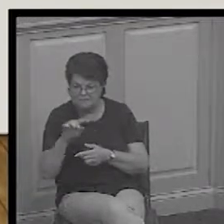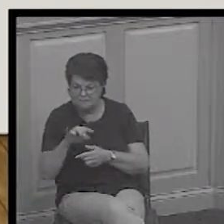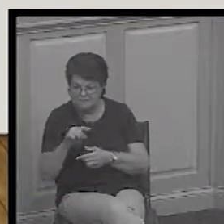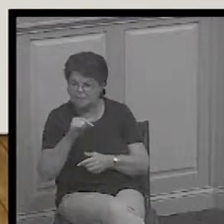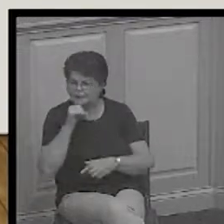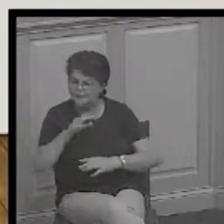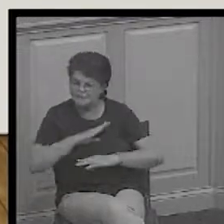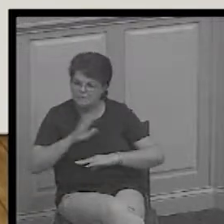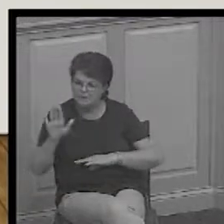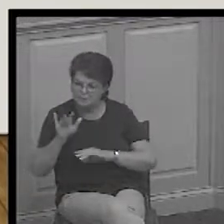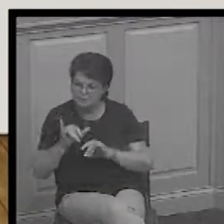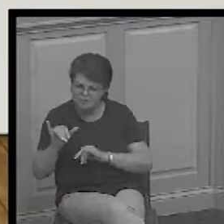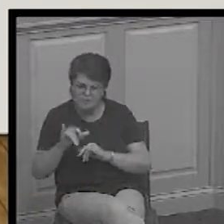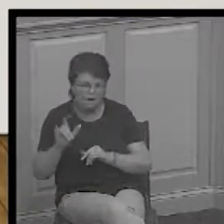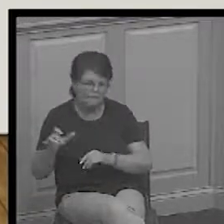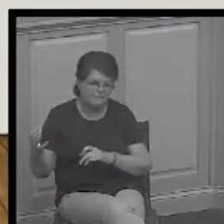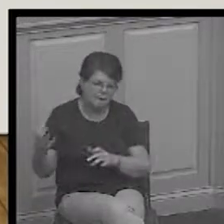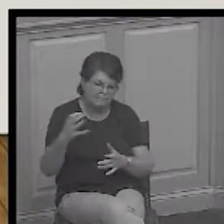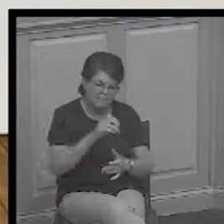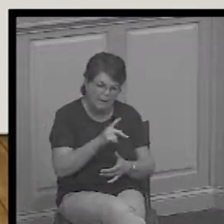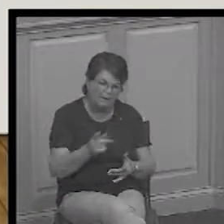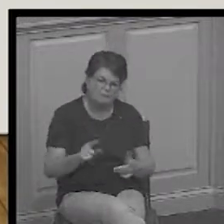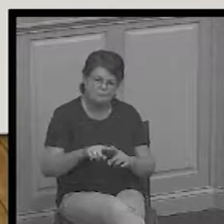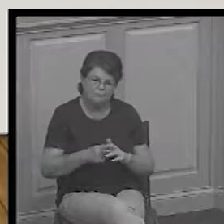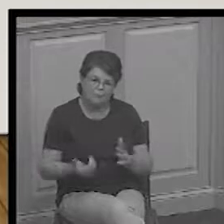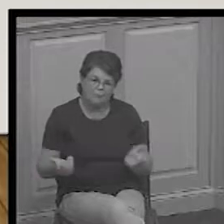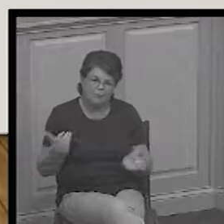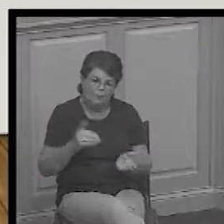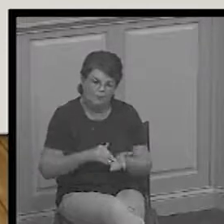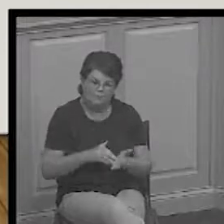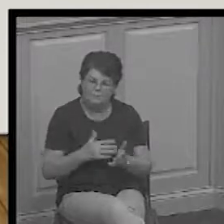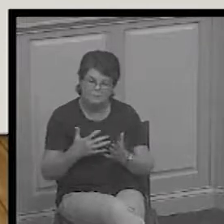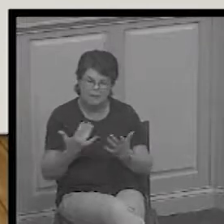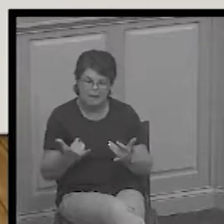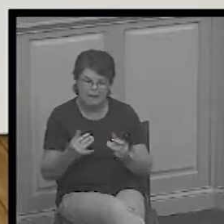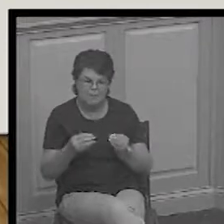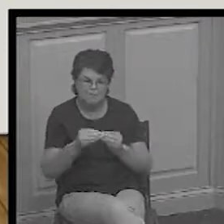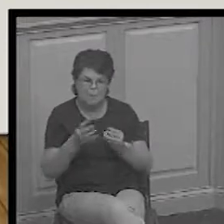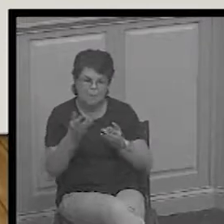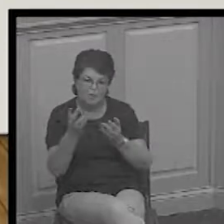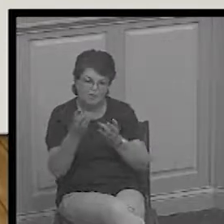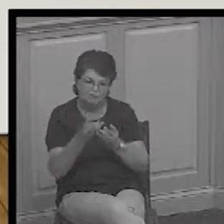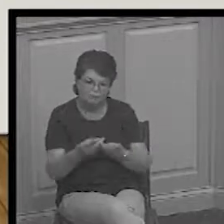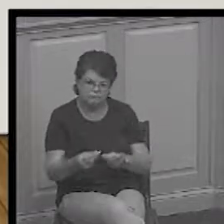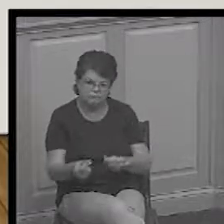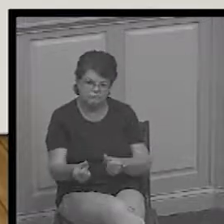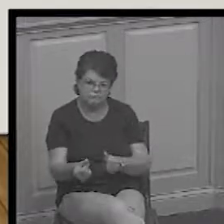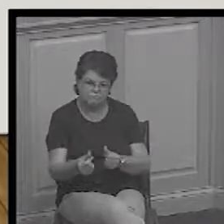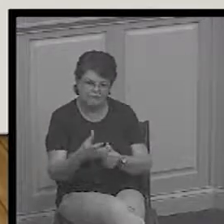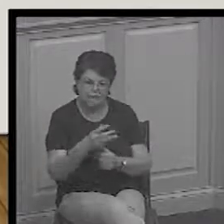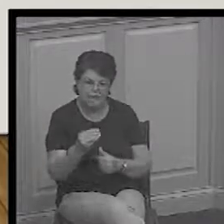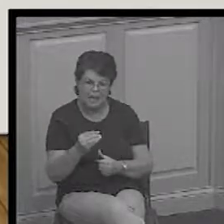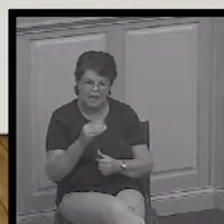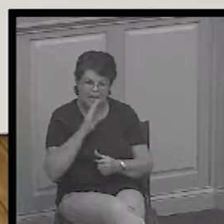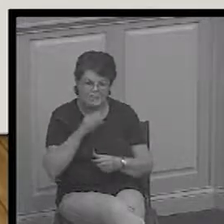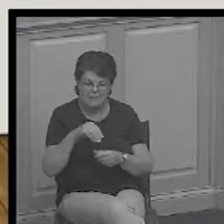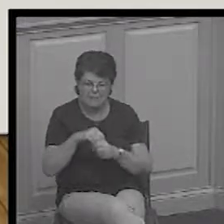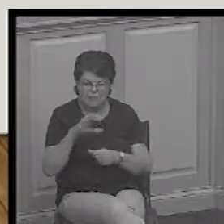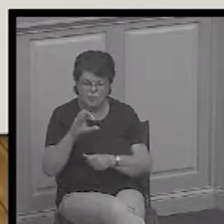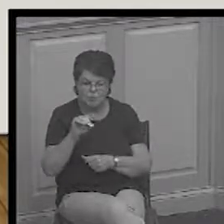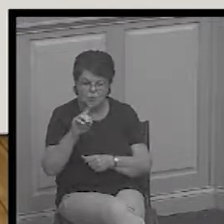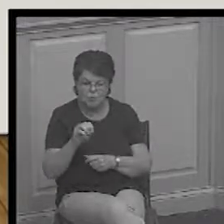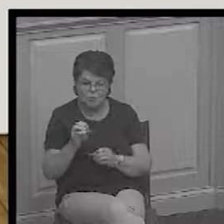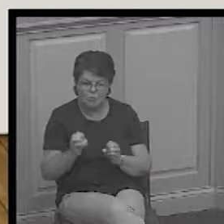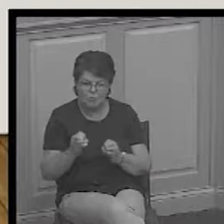their standards, and then they have to come back and start all over. So it's much more streamlined, and it also, being in the codes office, helps